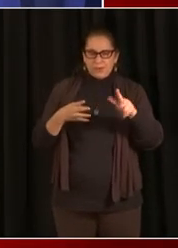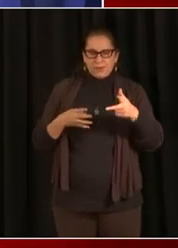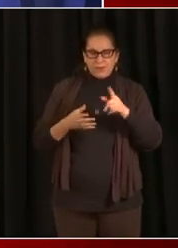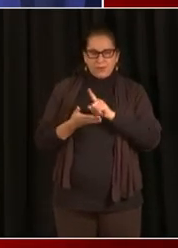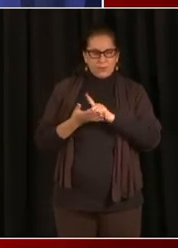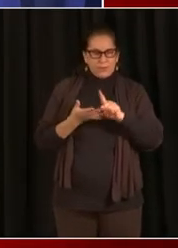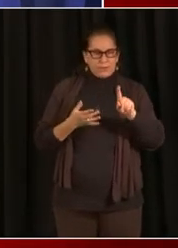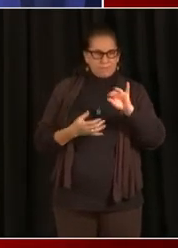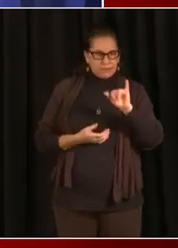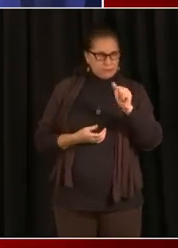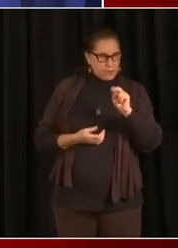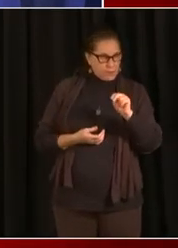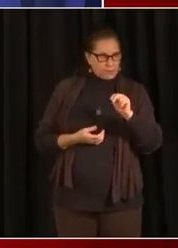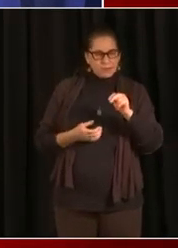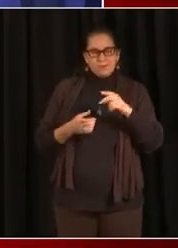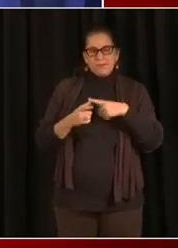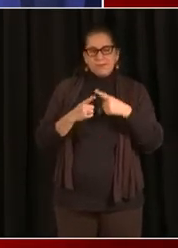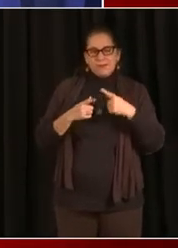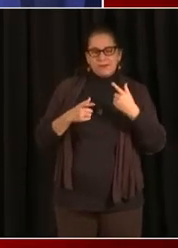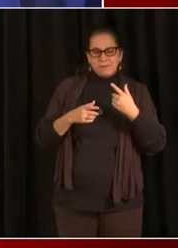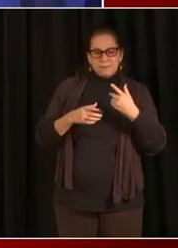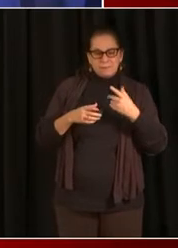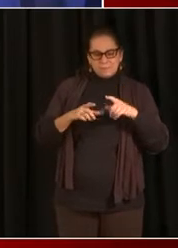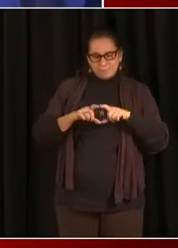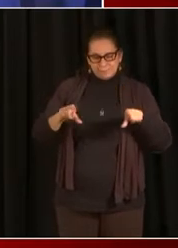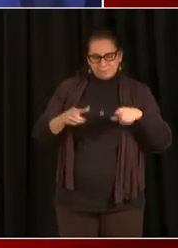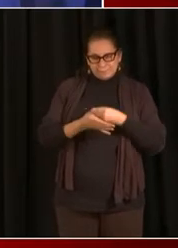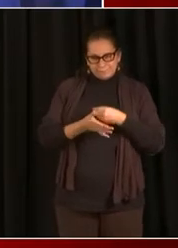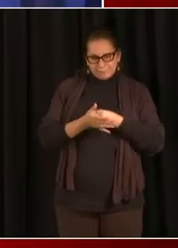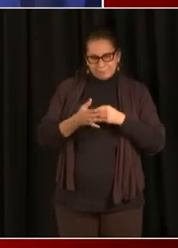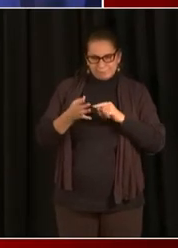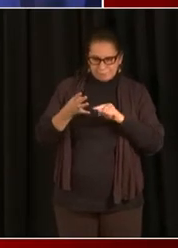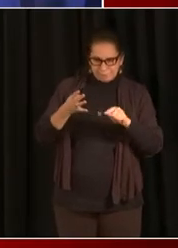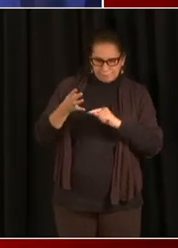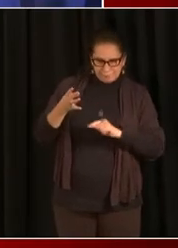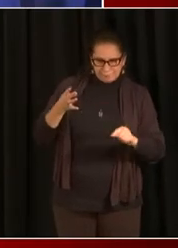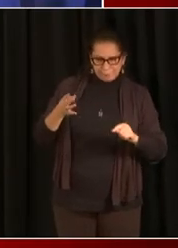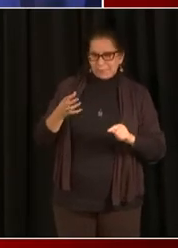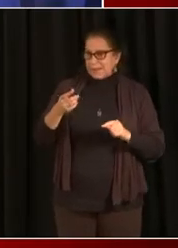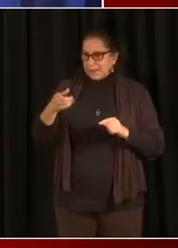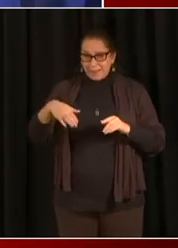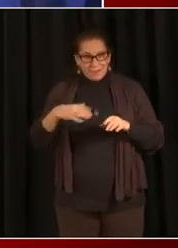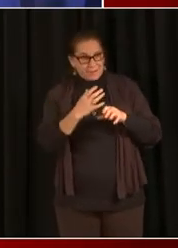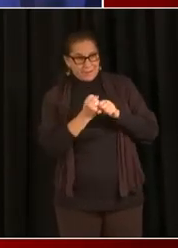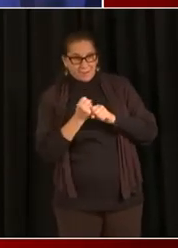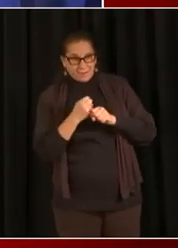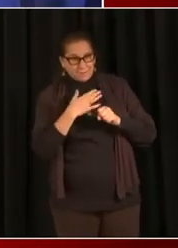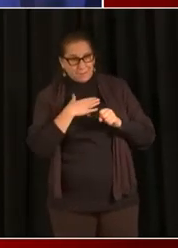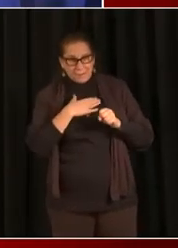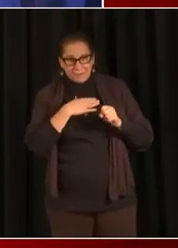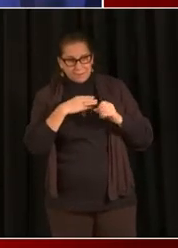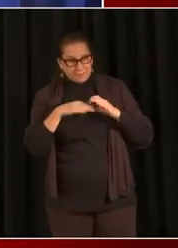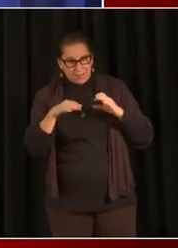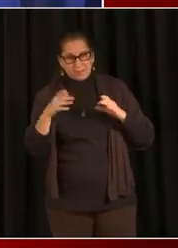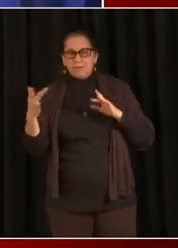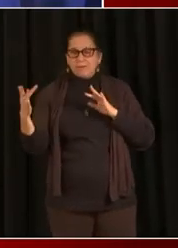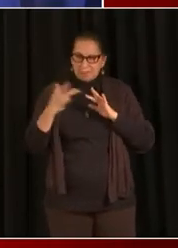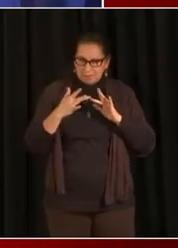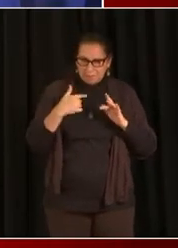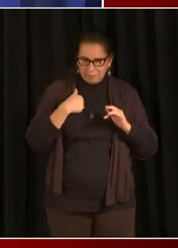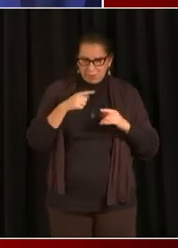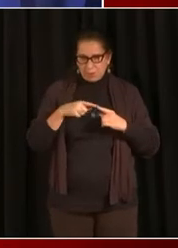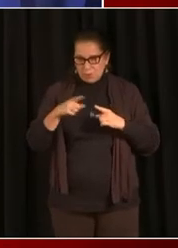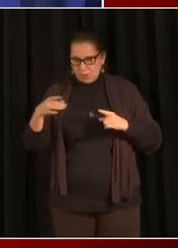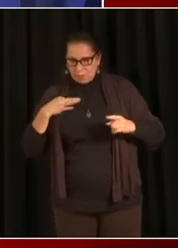February. So always check your junk mail, definitely, if you haven't seen anything. And then, obviously reach out to us. We have